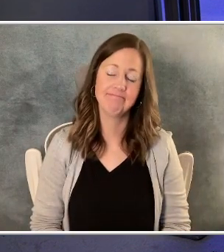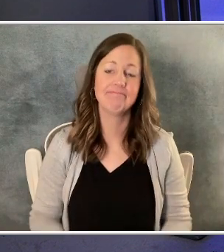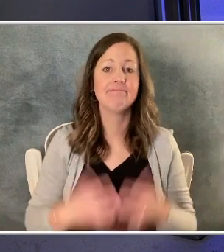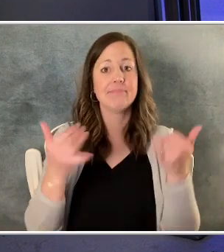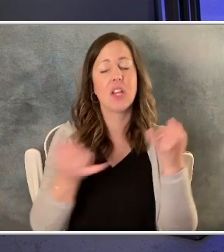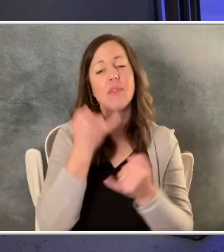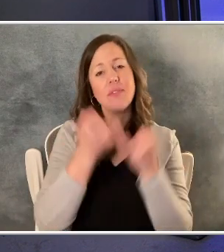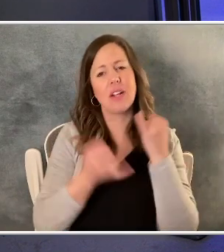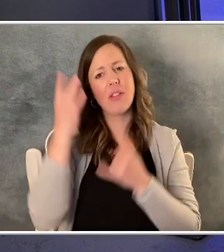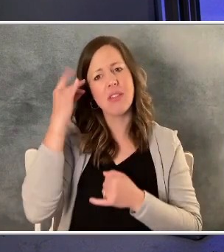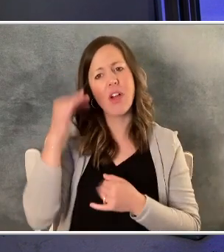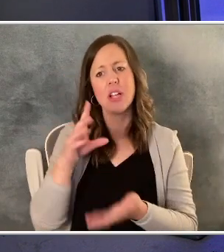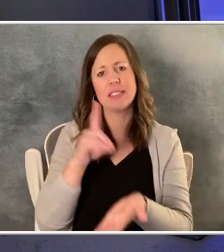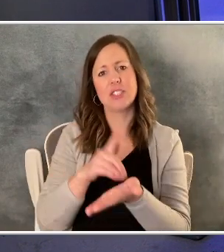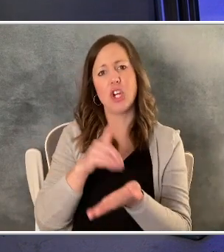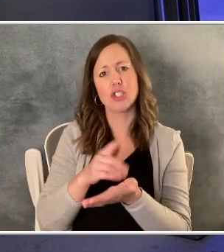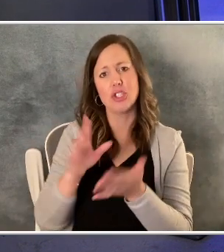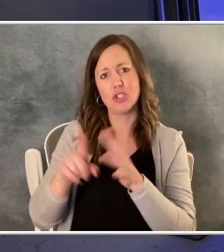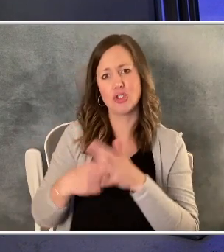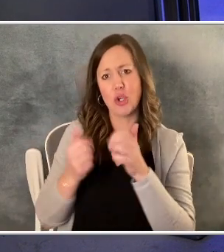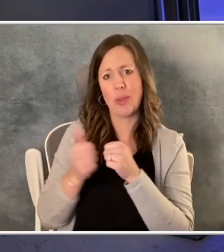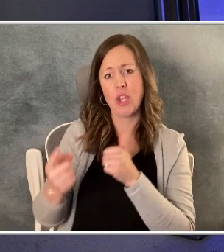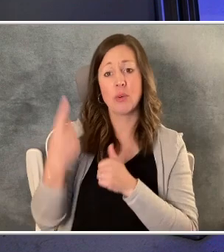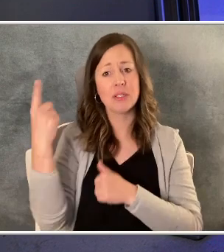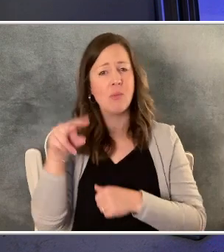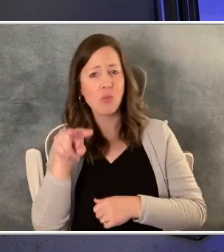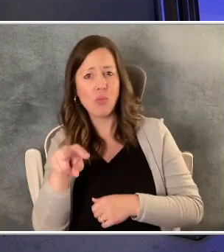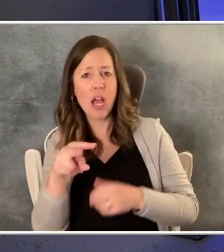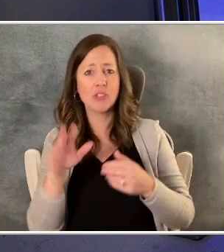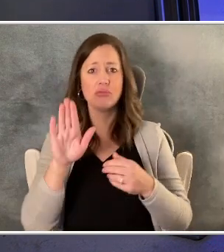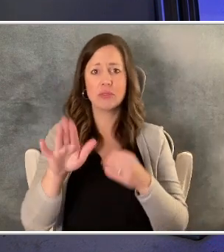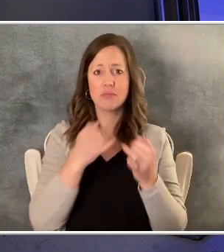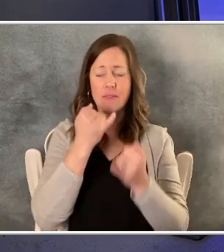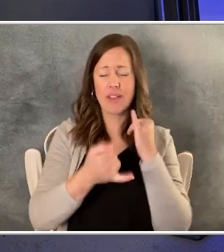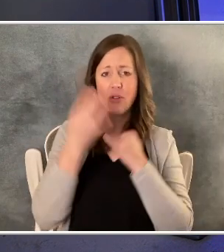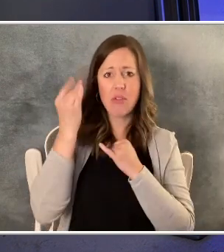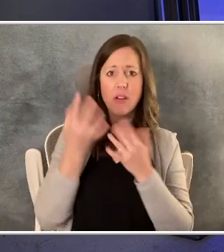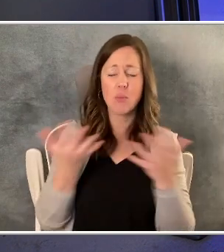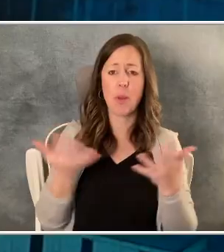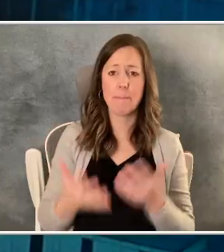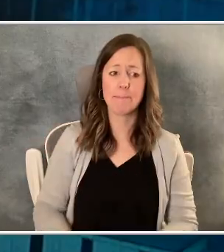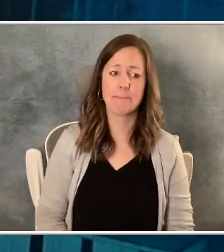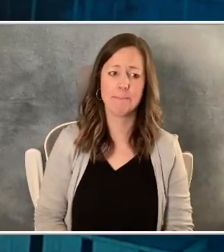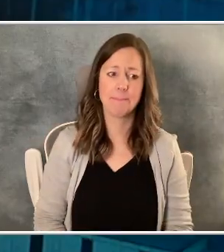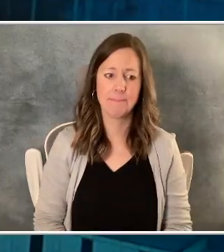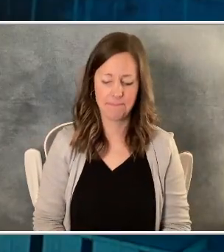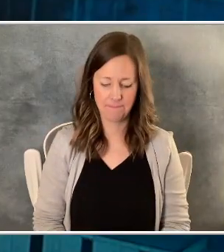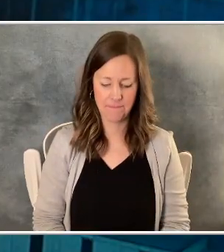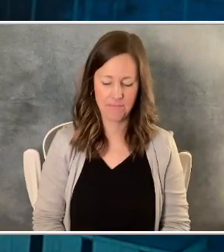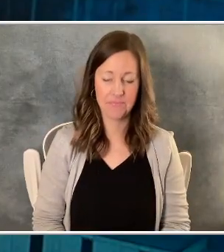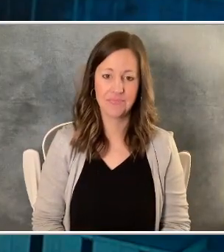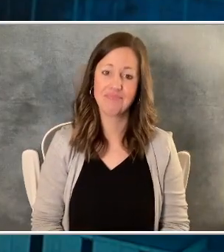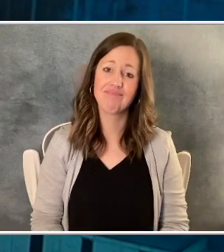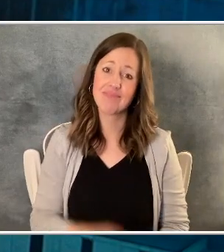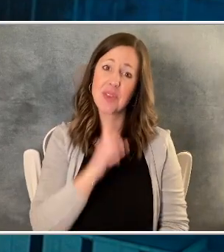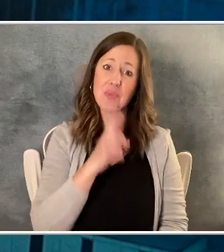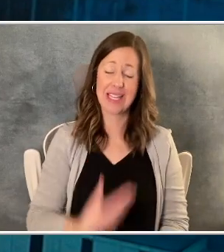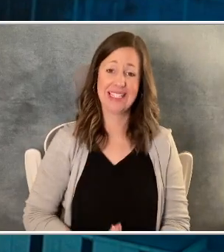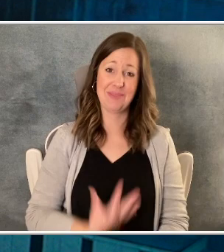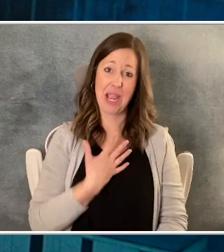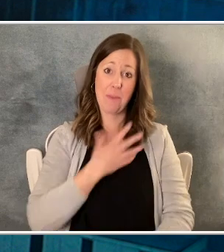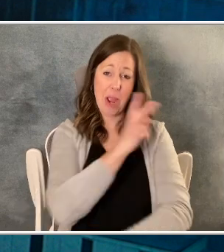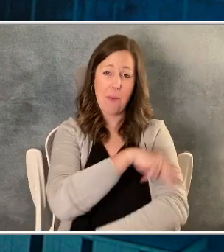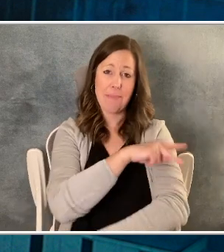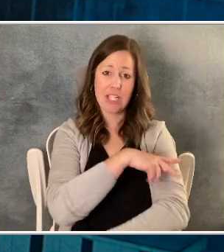I'll start with you. For someone watching, what do you want the takeaway to be? I'm just really inspired by our patients and their families every